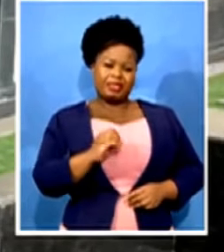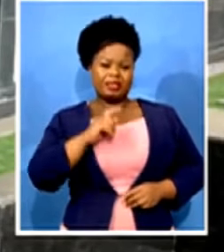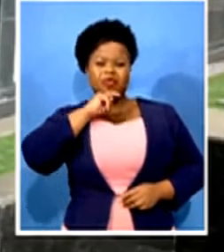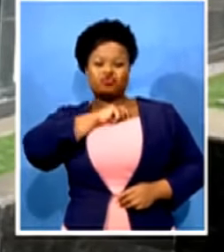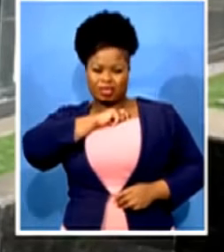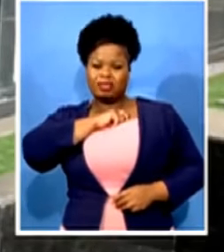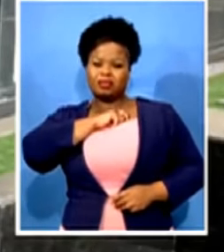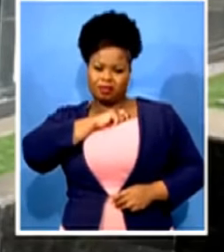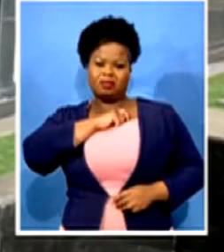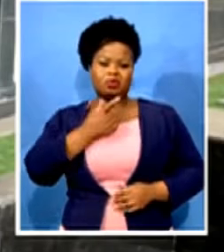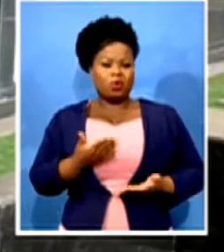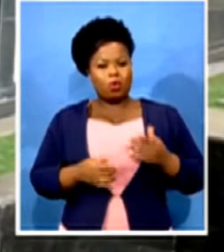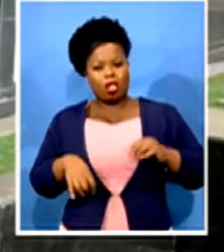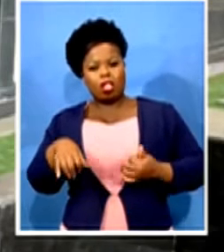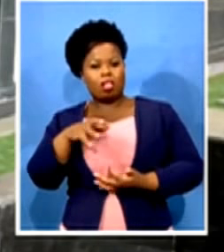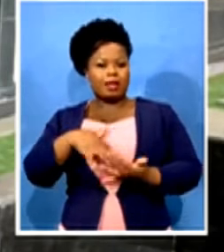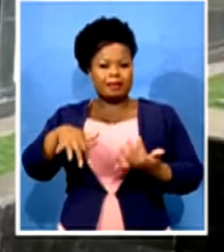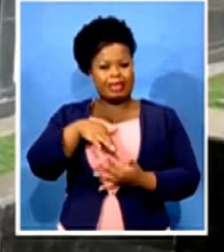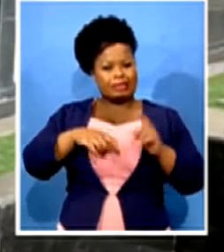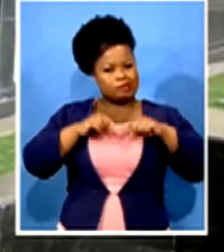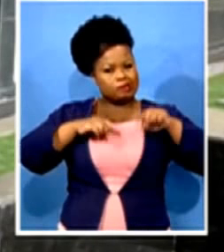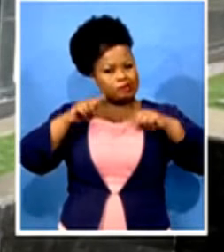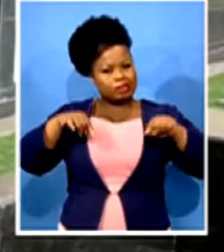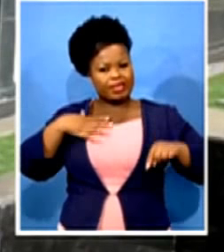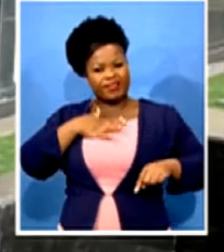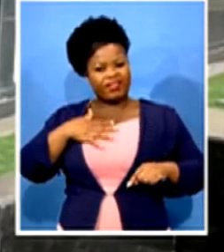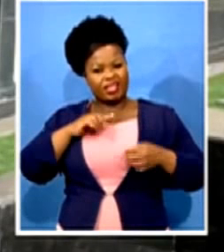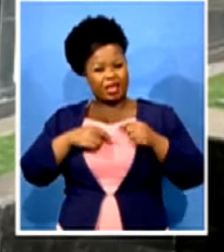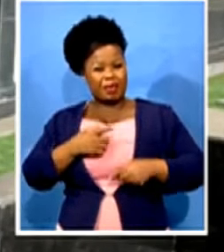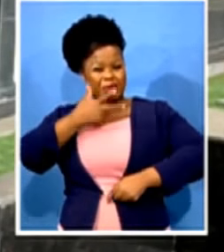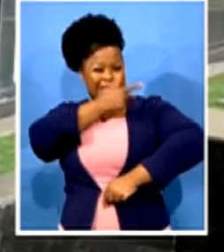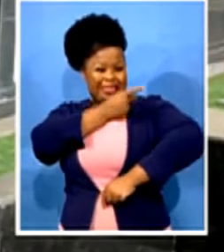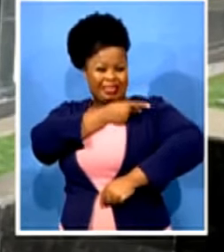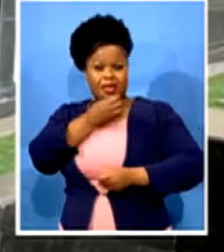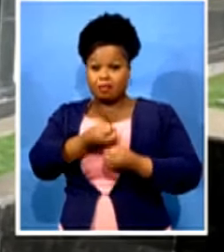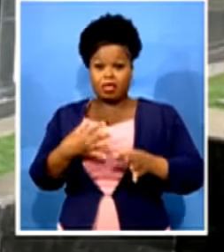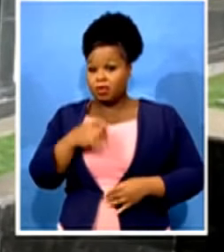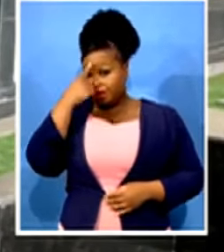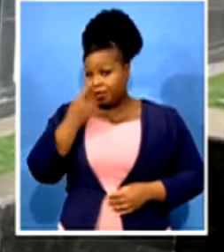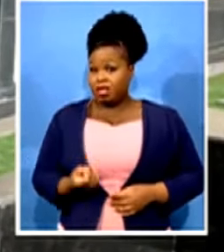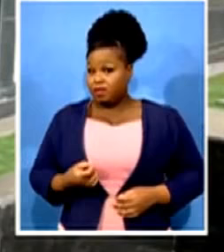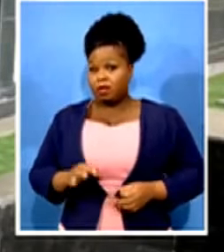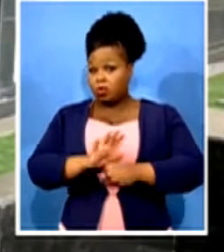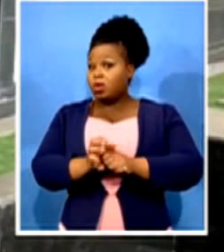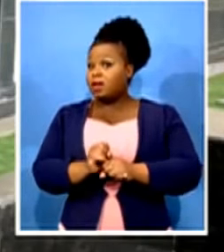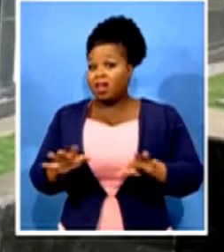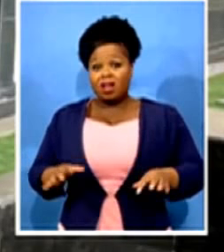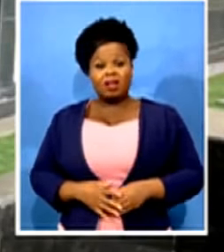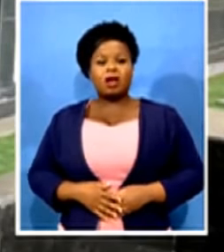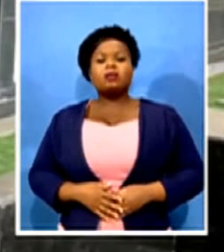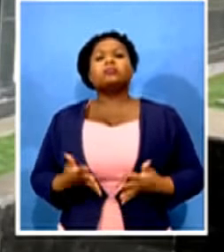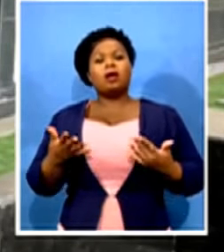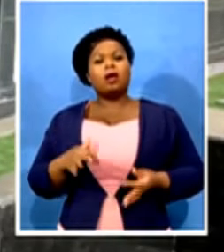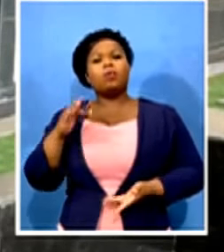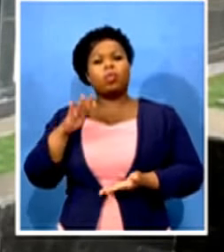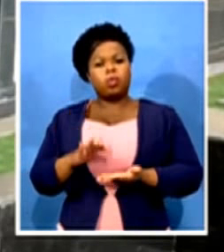as reactions to these vaccines are concerned. Many people even believing that COVID-19 is on the wane. India has been seeing less than 20,000